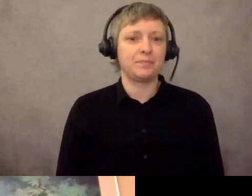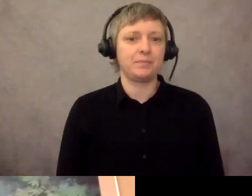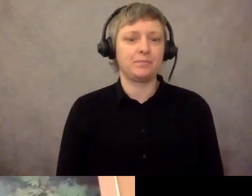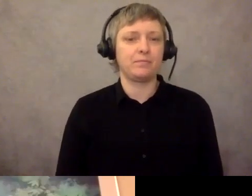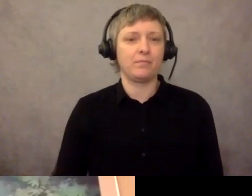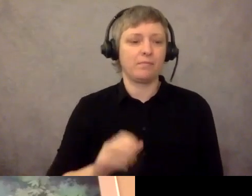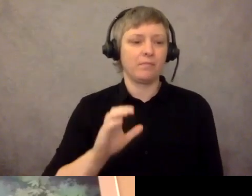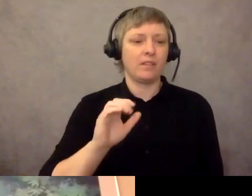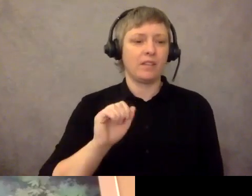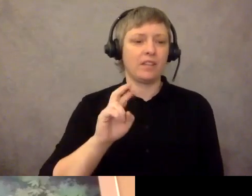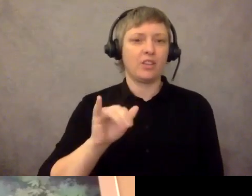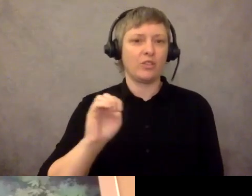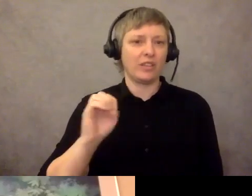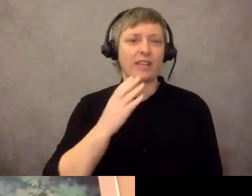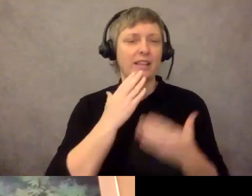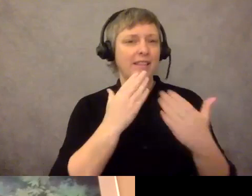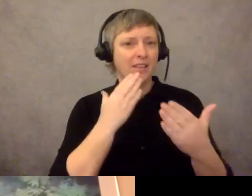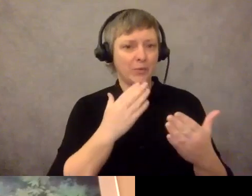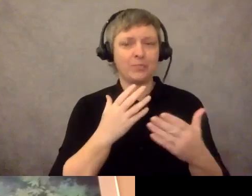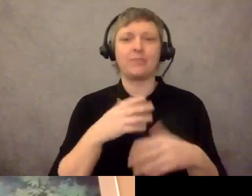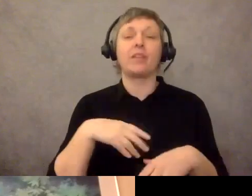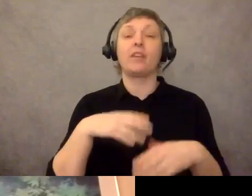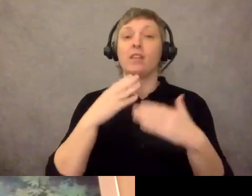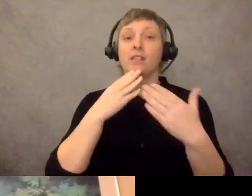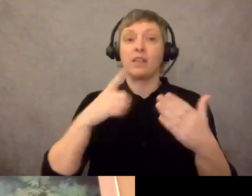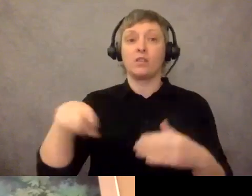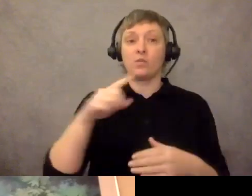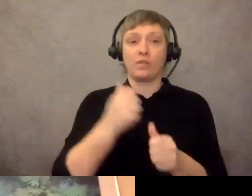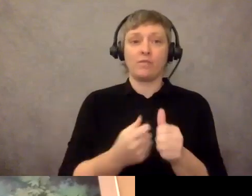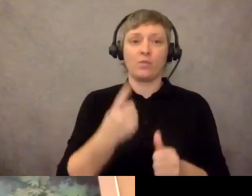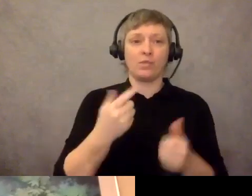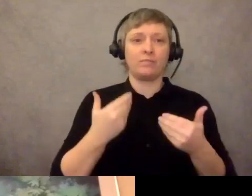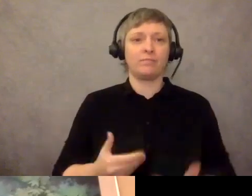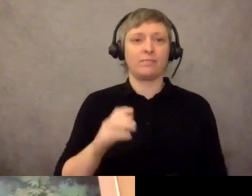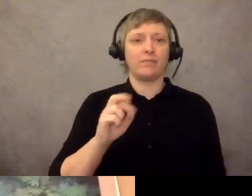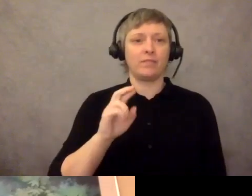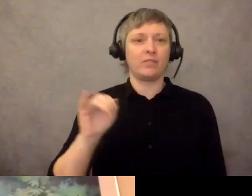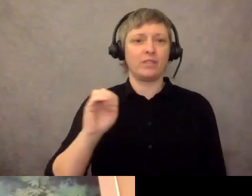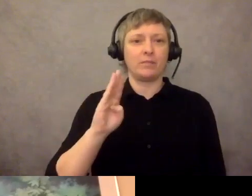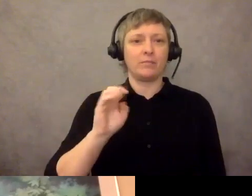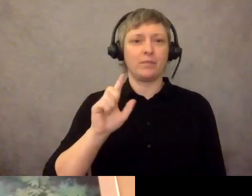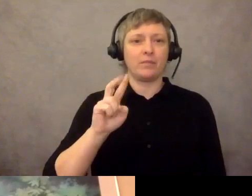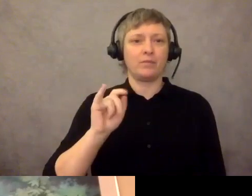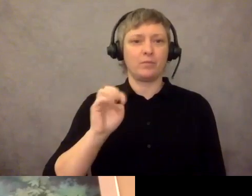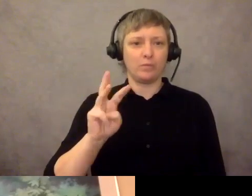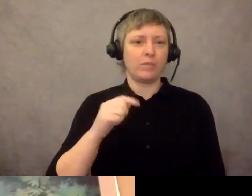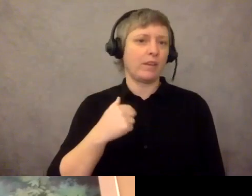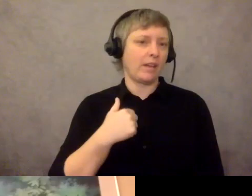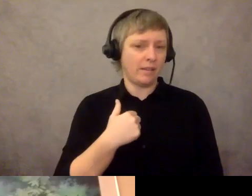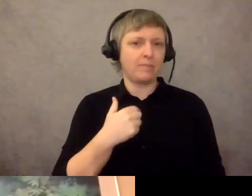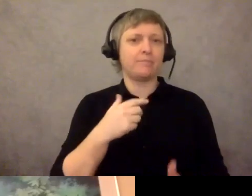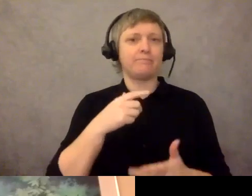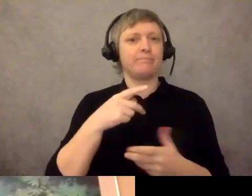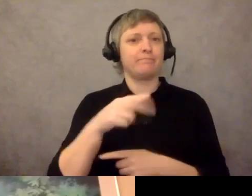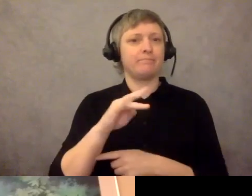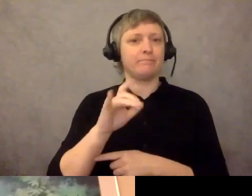Good evening, everybody. Thank you for joining us tonight. I am Carrie Belding, and I'm the Public Information Officer with the Office of Management